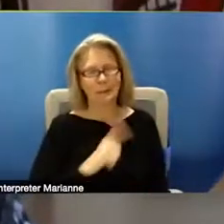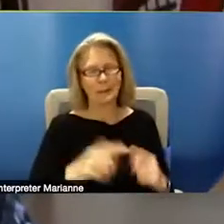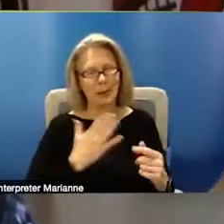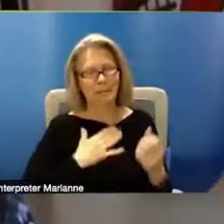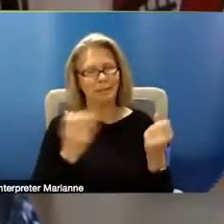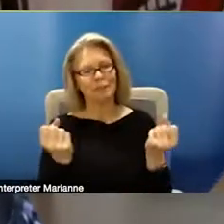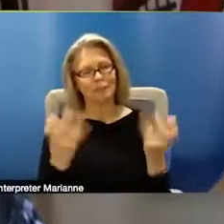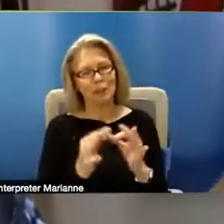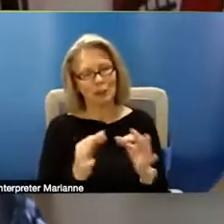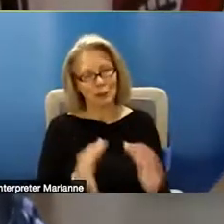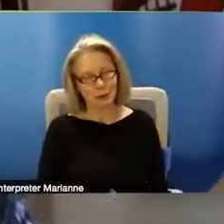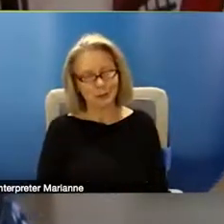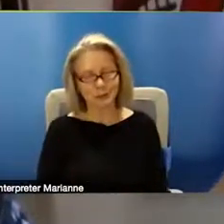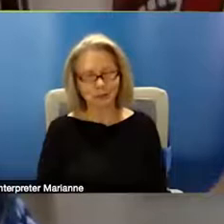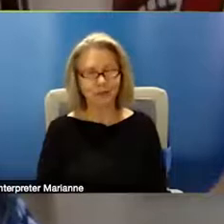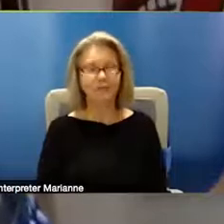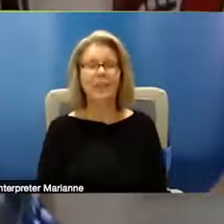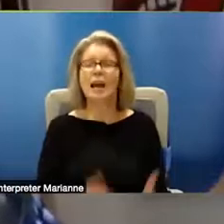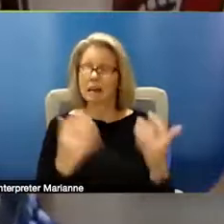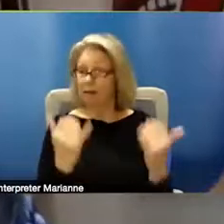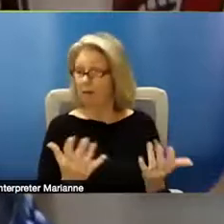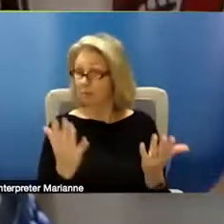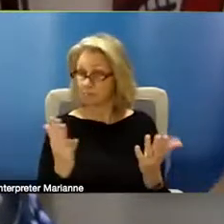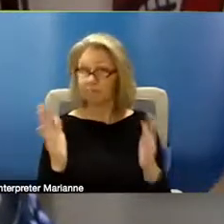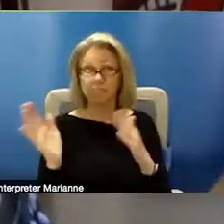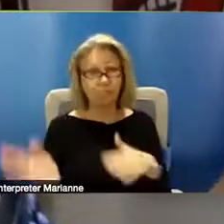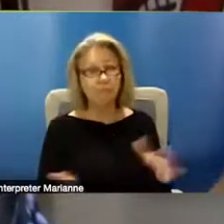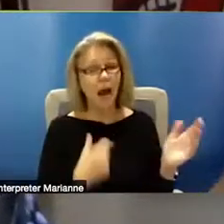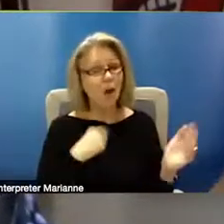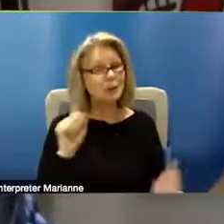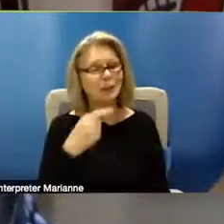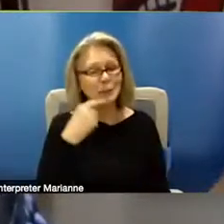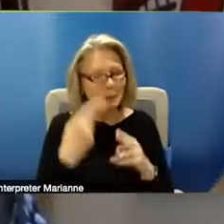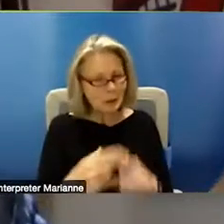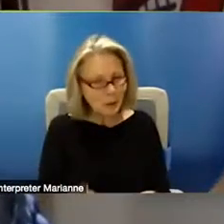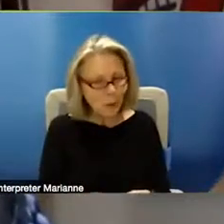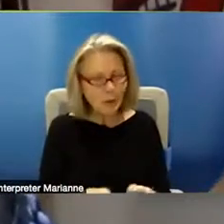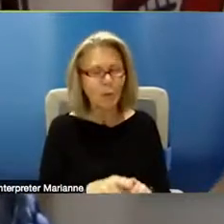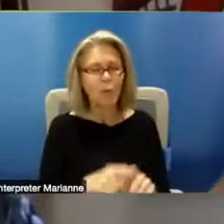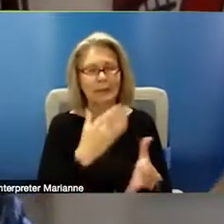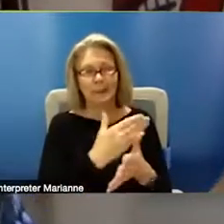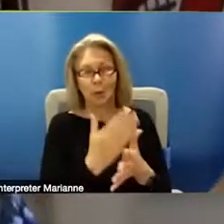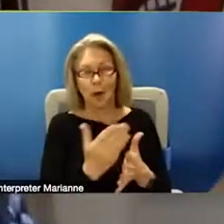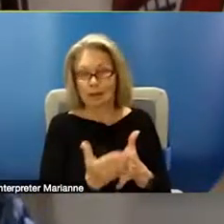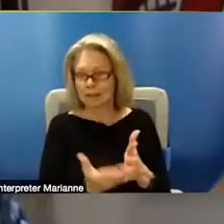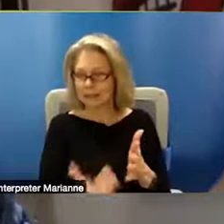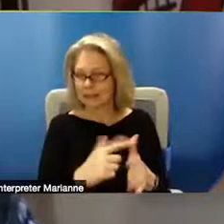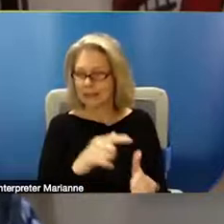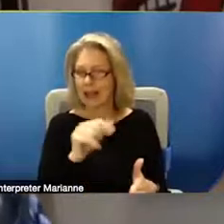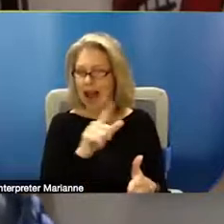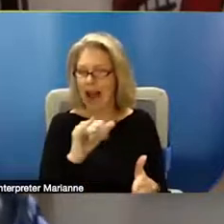wonderful to have their expertise available to us. With that, I will just mention the sequence